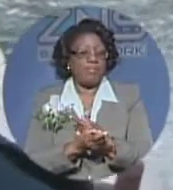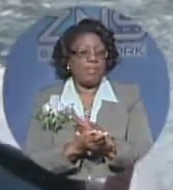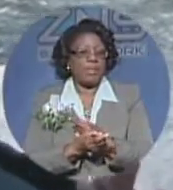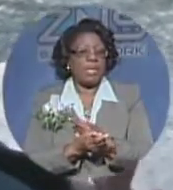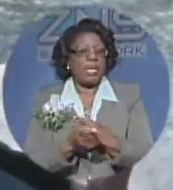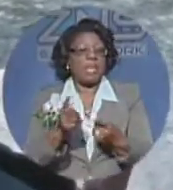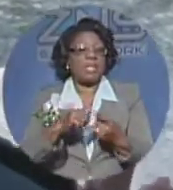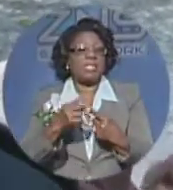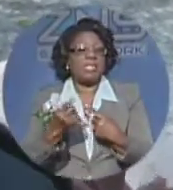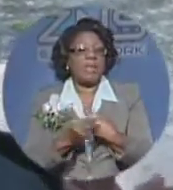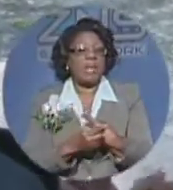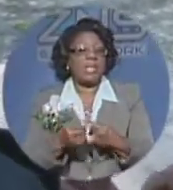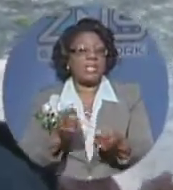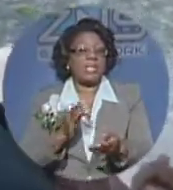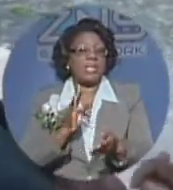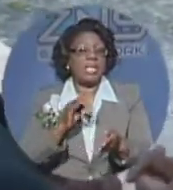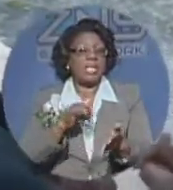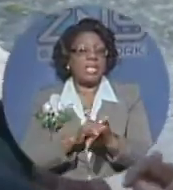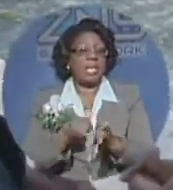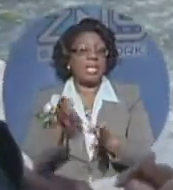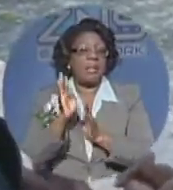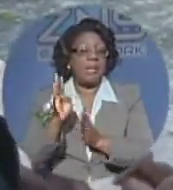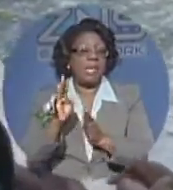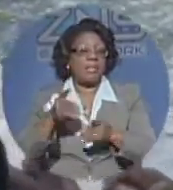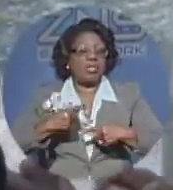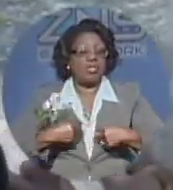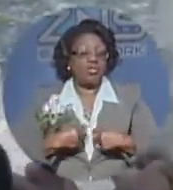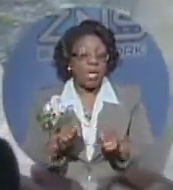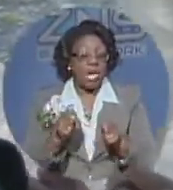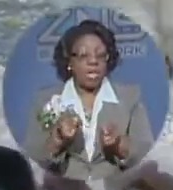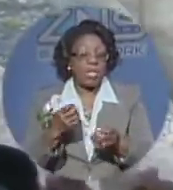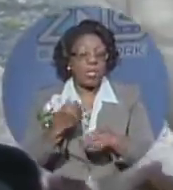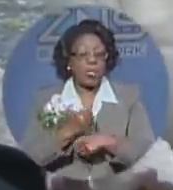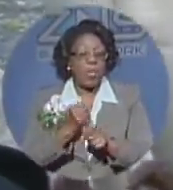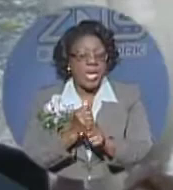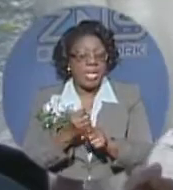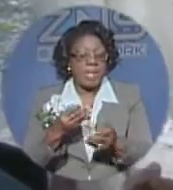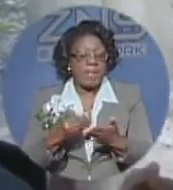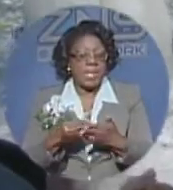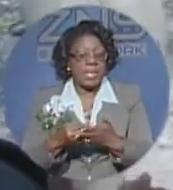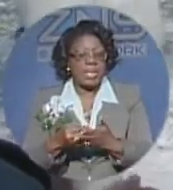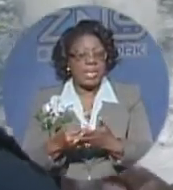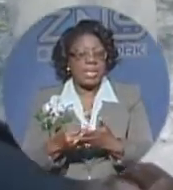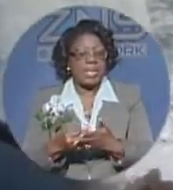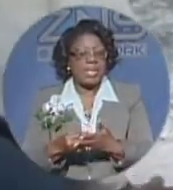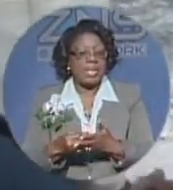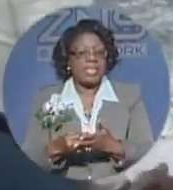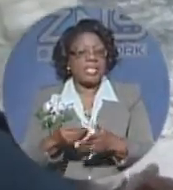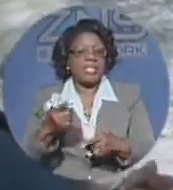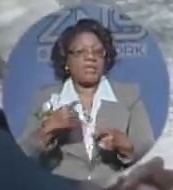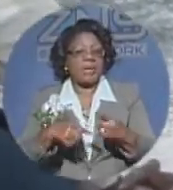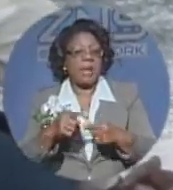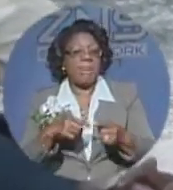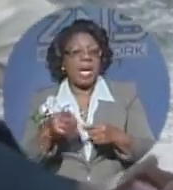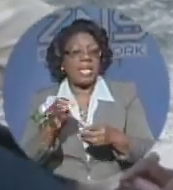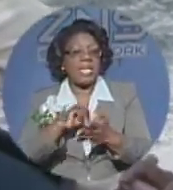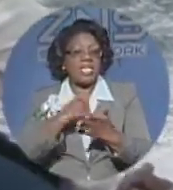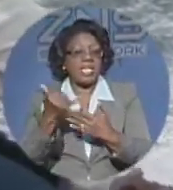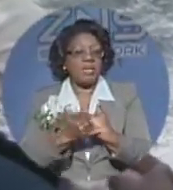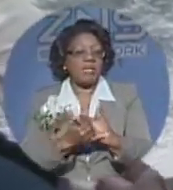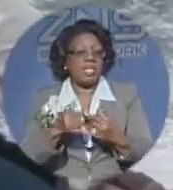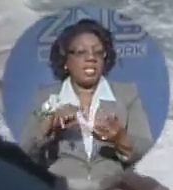the months that Bahamians try to make a dollar. And as far as I'm concerned, I felt they should have come back in January and